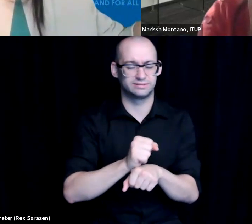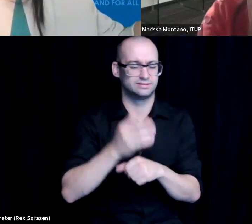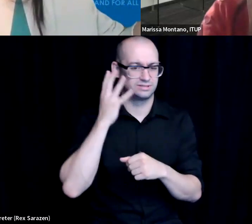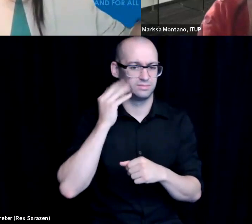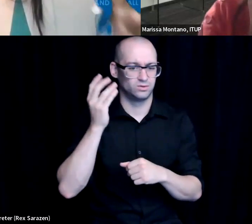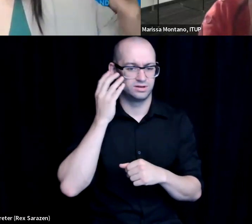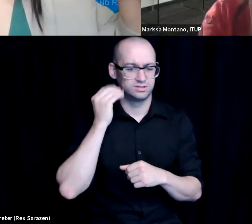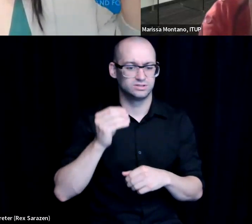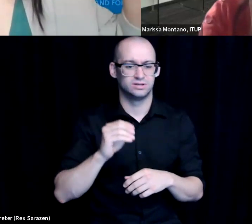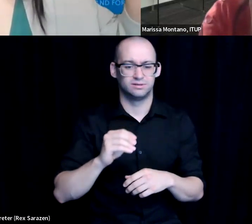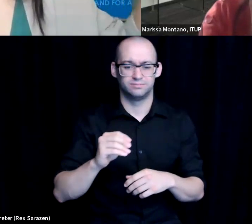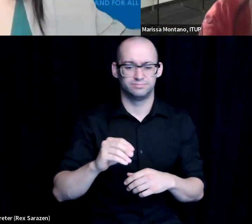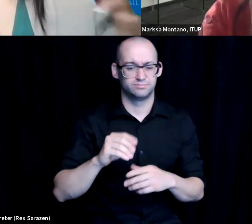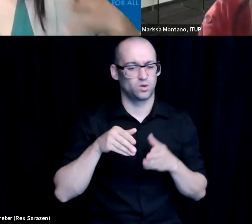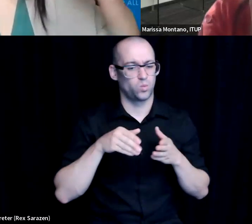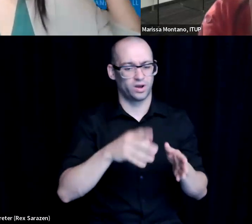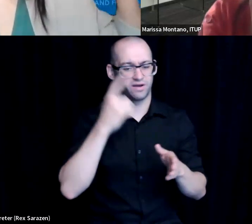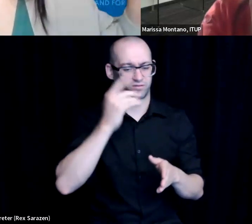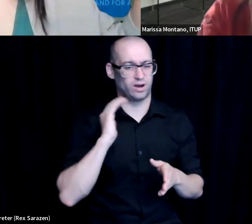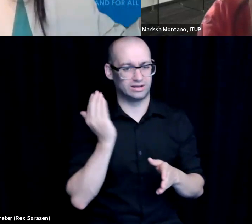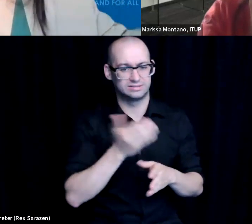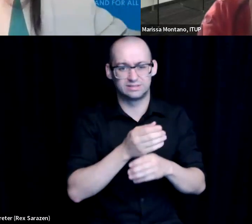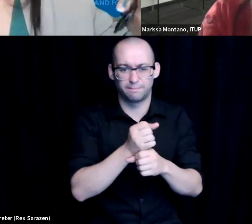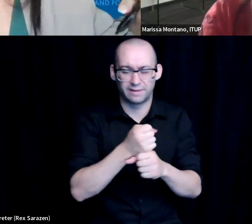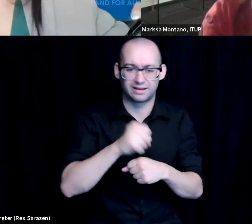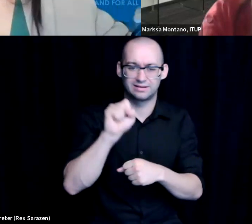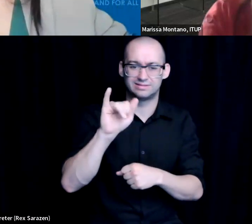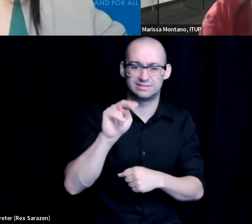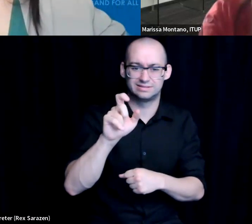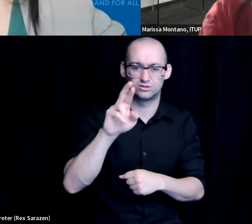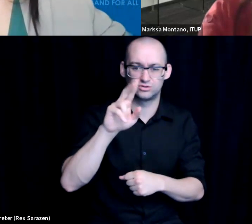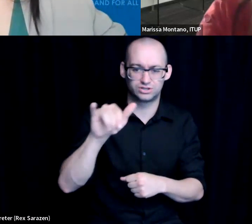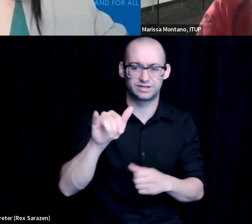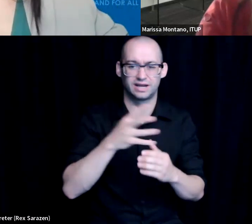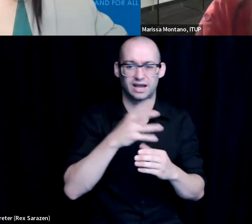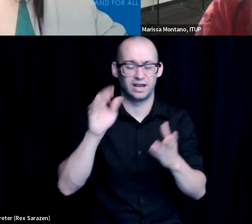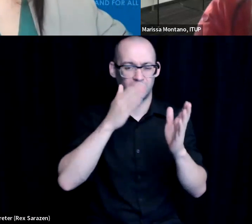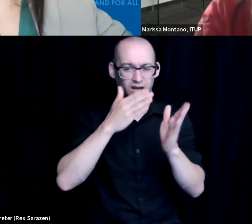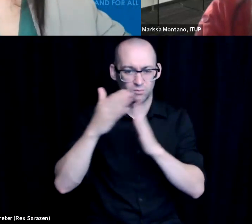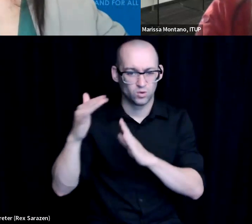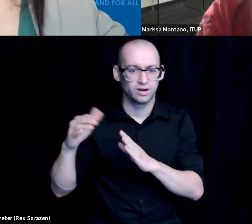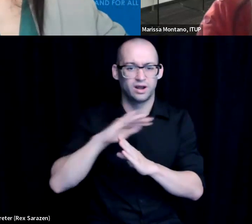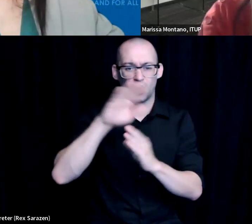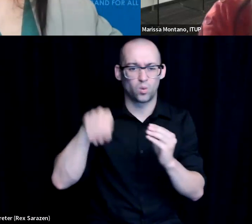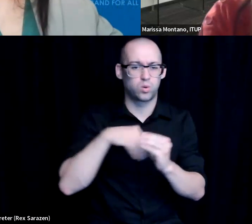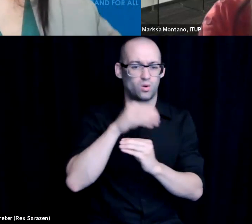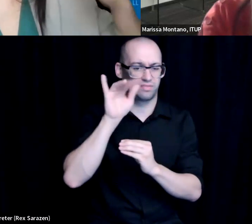a way for us to create synergy and community really around this topic and this